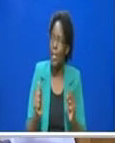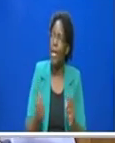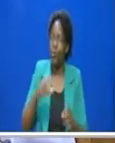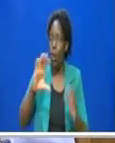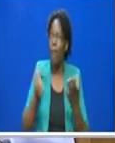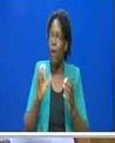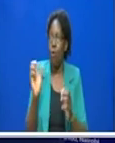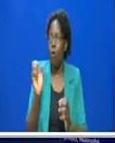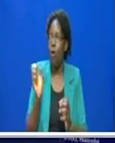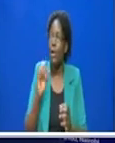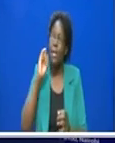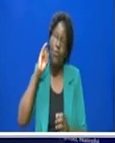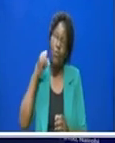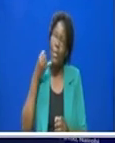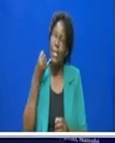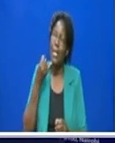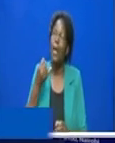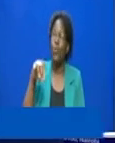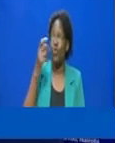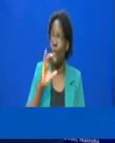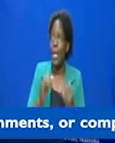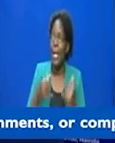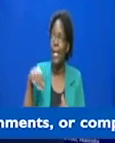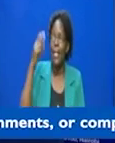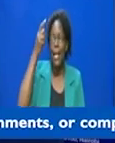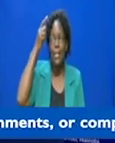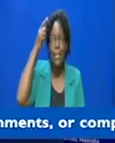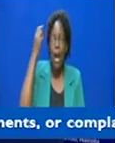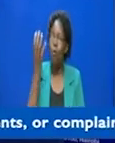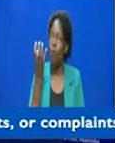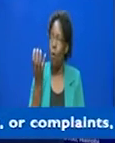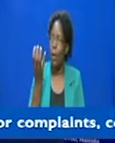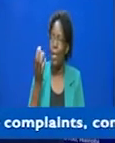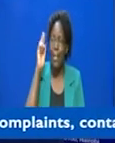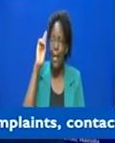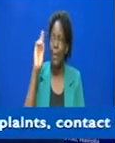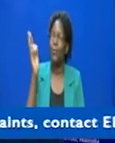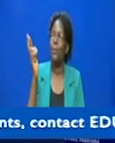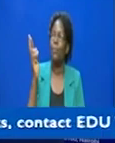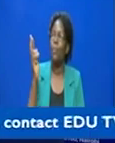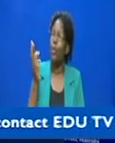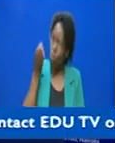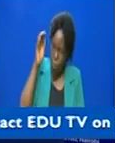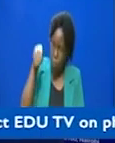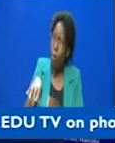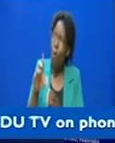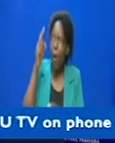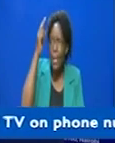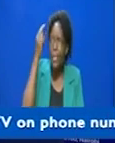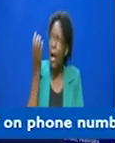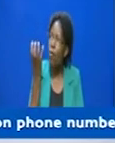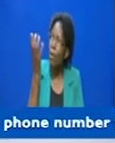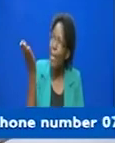drink? Charcoal. Charcoal is the reason. You pour charcoal inside here? No, my friend. You